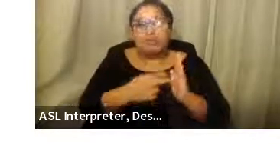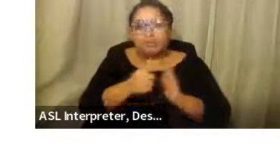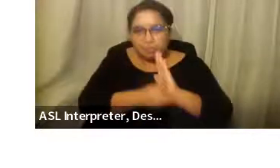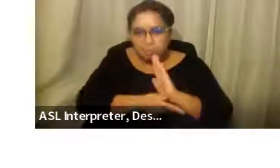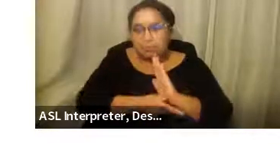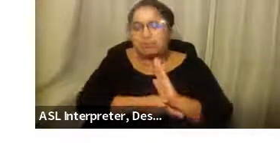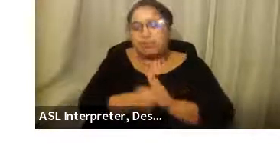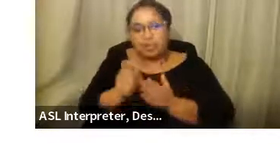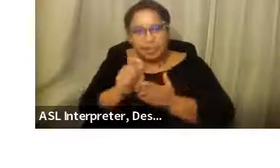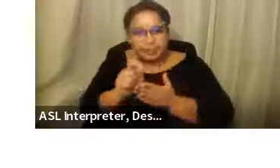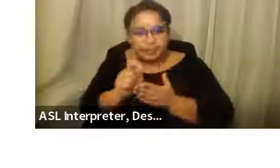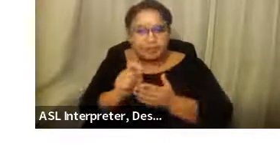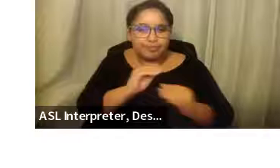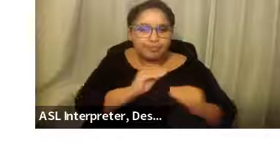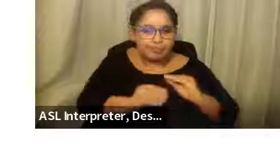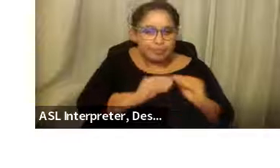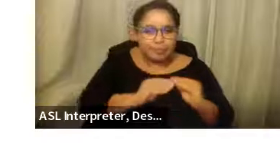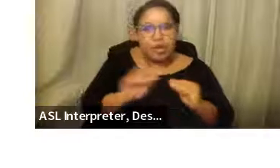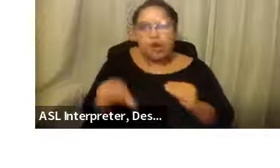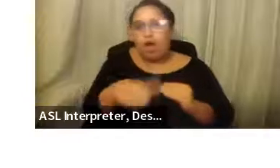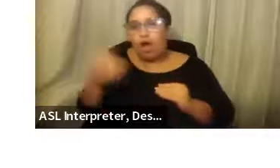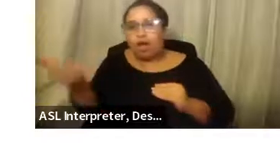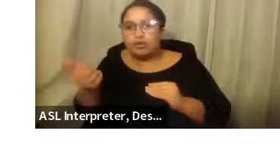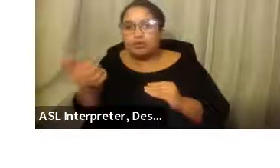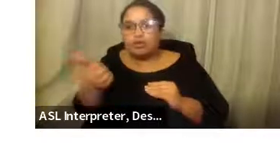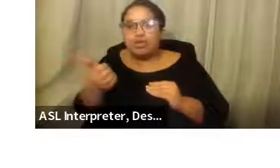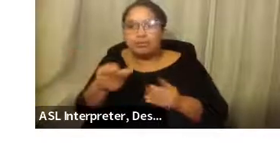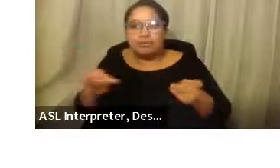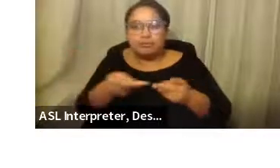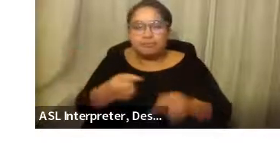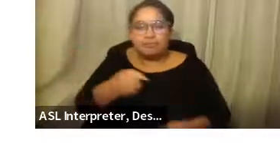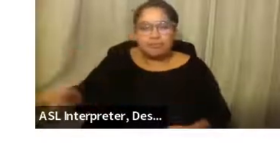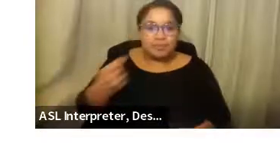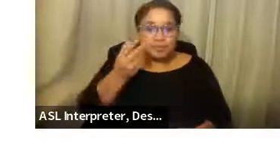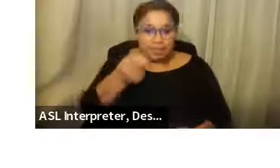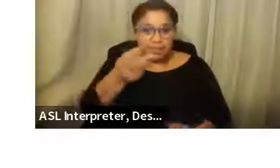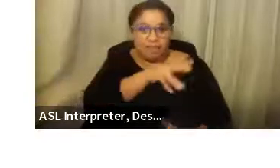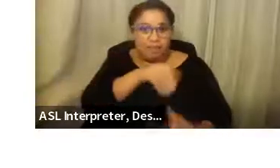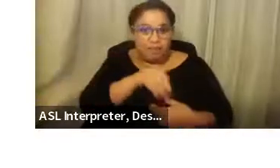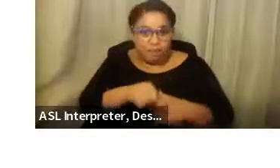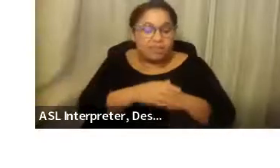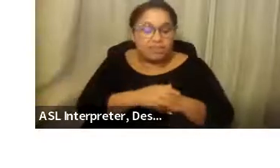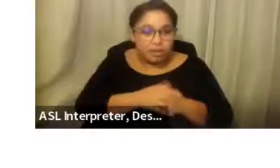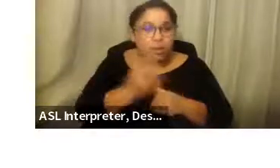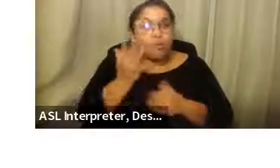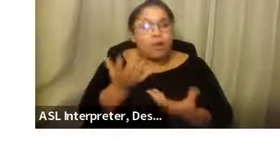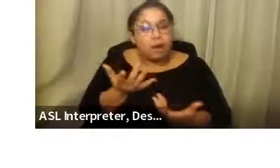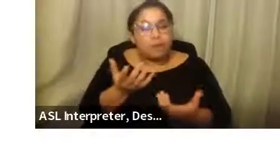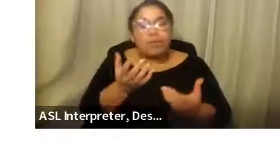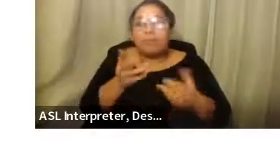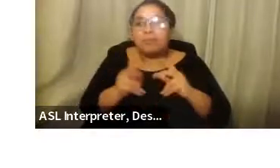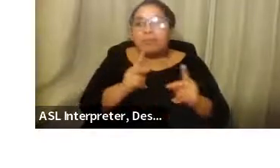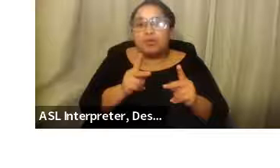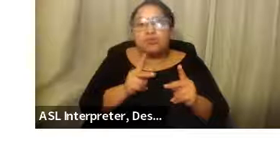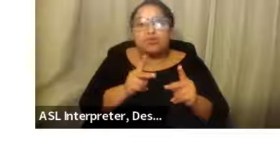about alternate destination, and this is part of it because we want to be able to take people to